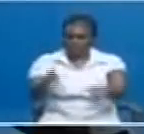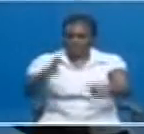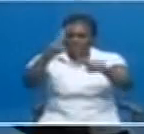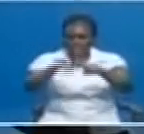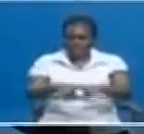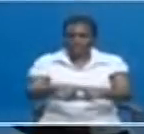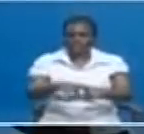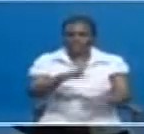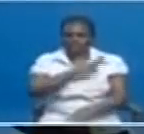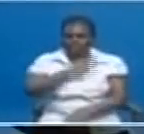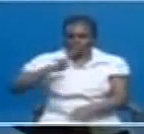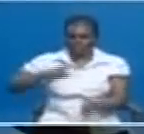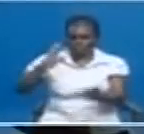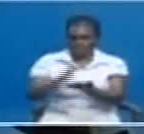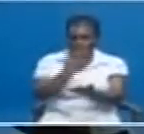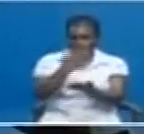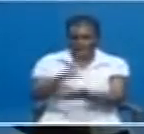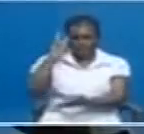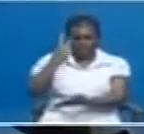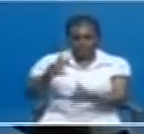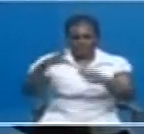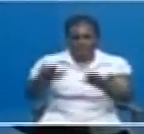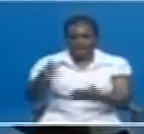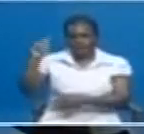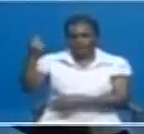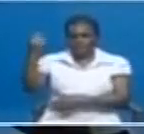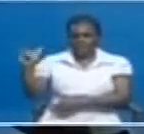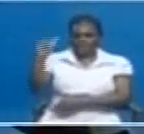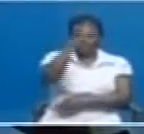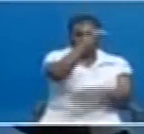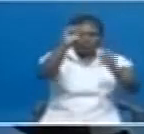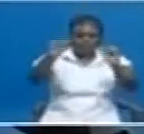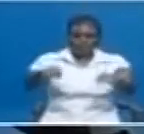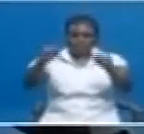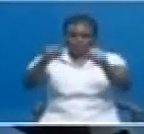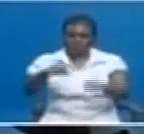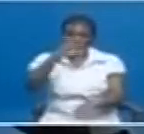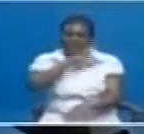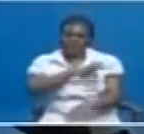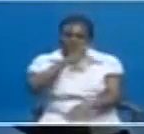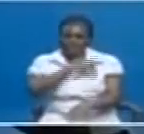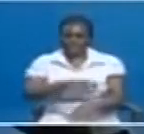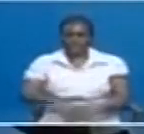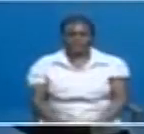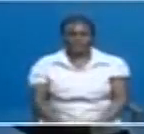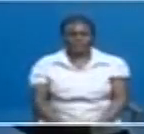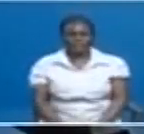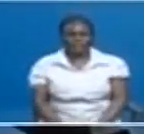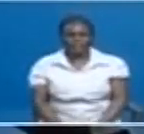with a panel who shared their views on how the national carrier can regain its lost wings.